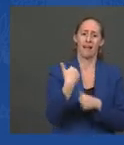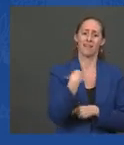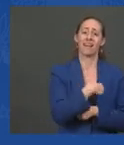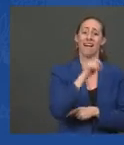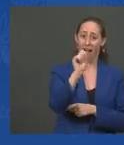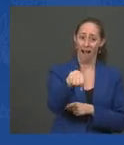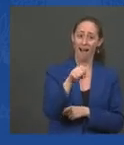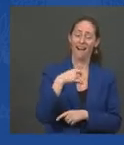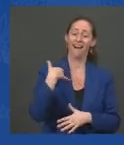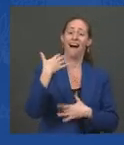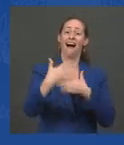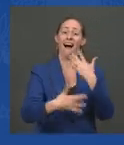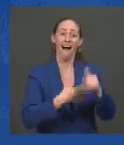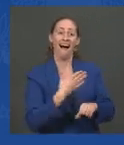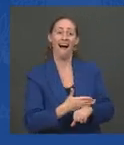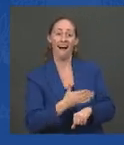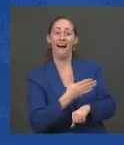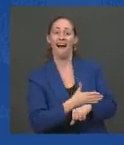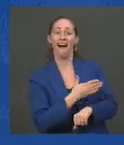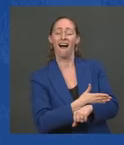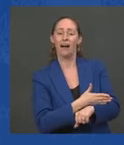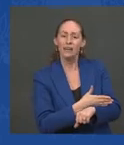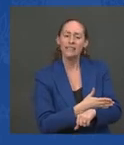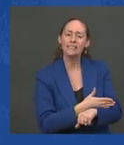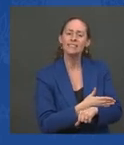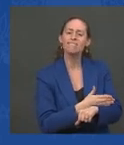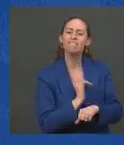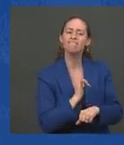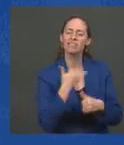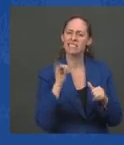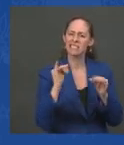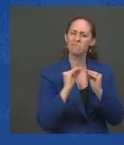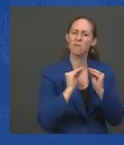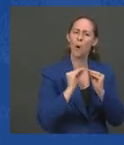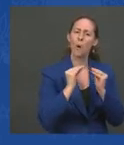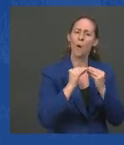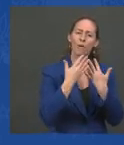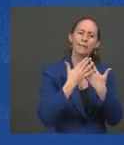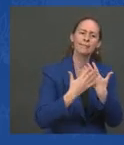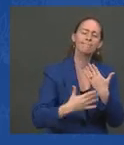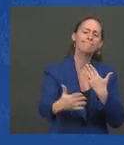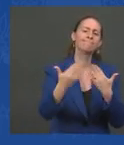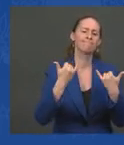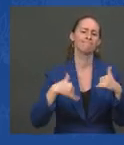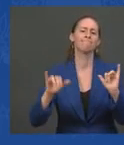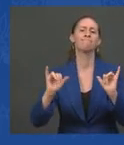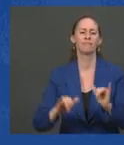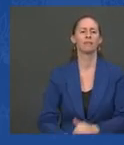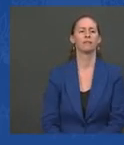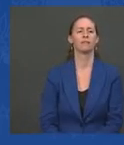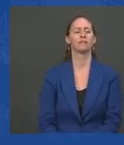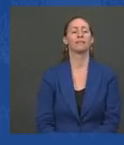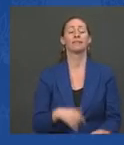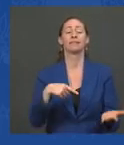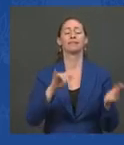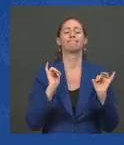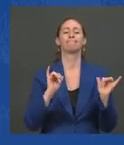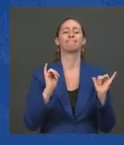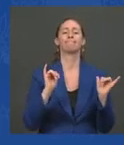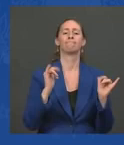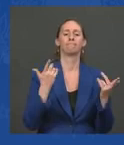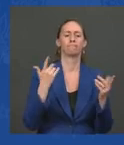how much longer the journey is. And it's a conversation that shapes our